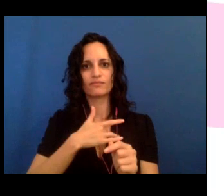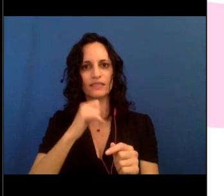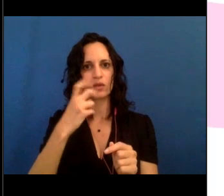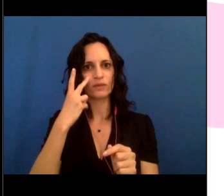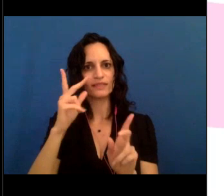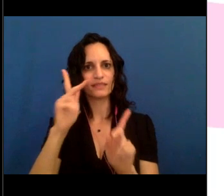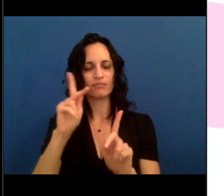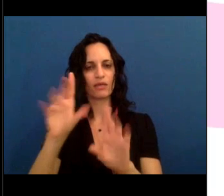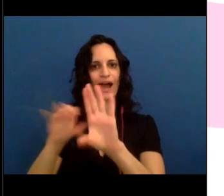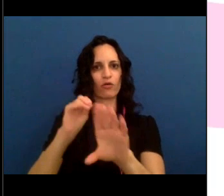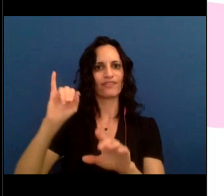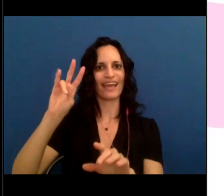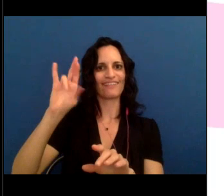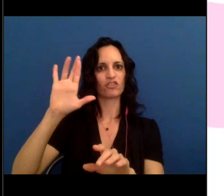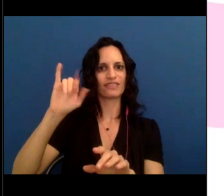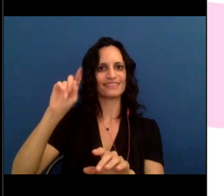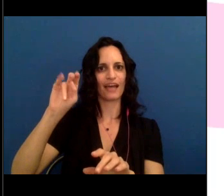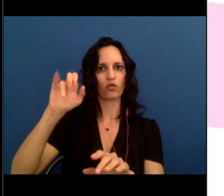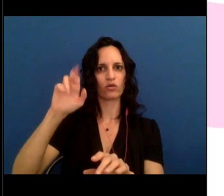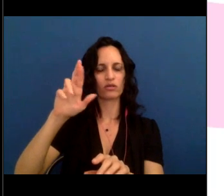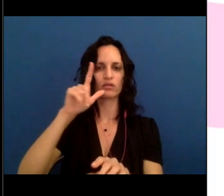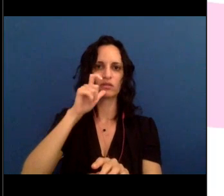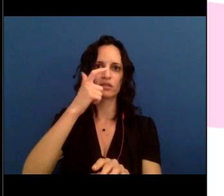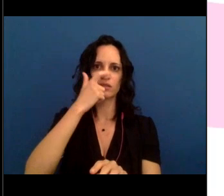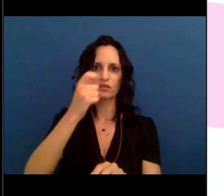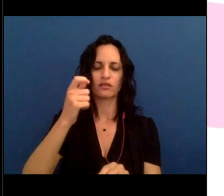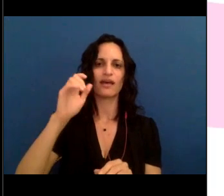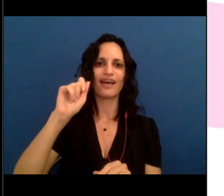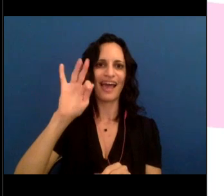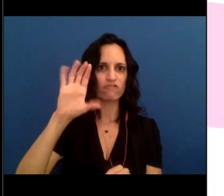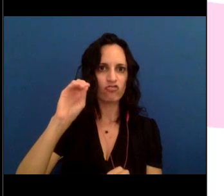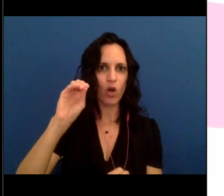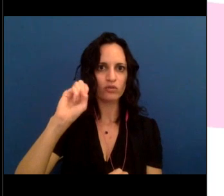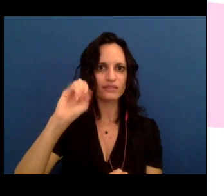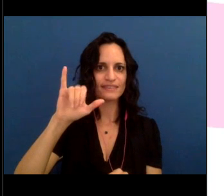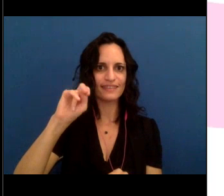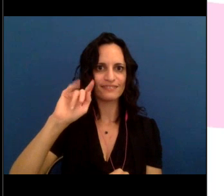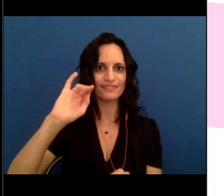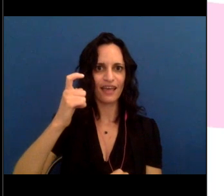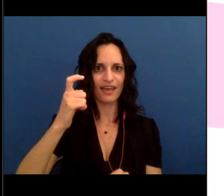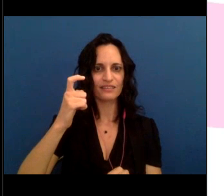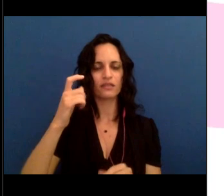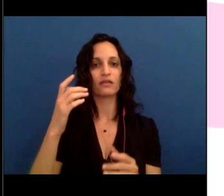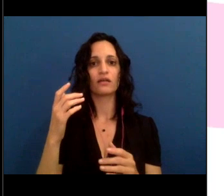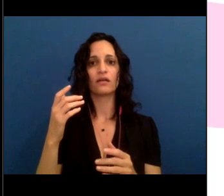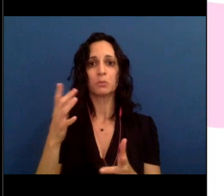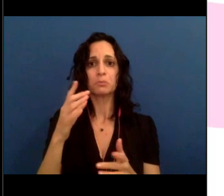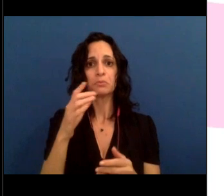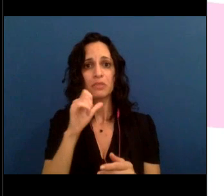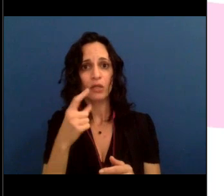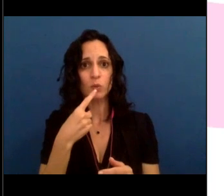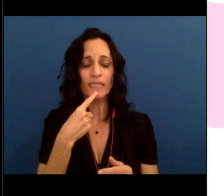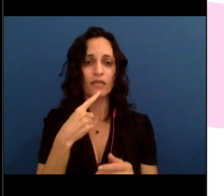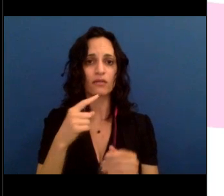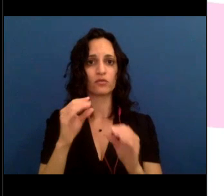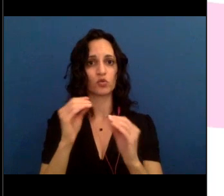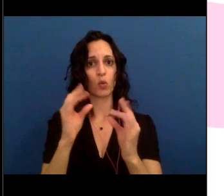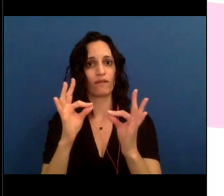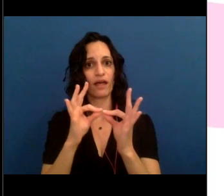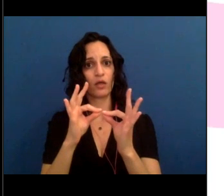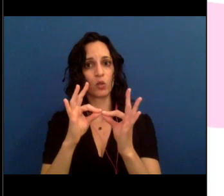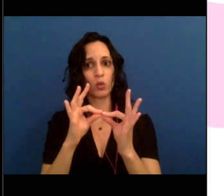ivory tower interested in morphosyntax, for instance, typology, for instance, which is not to say that there isn't value in their subfields.